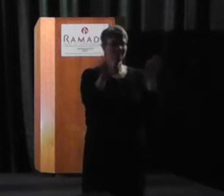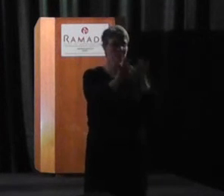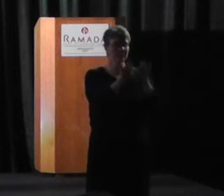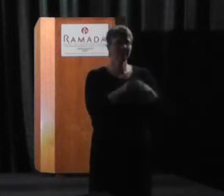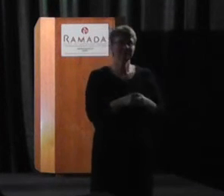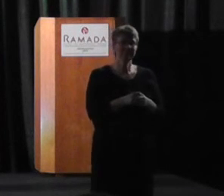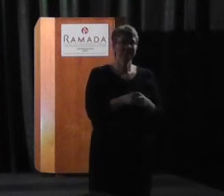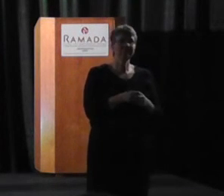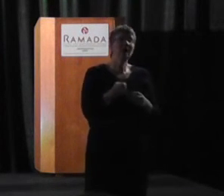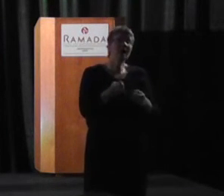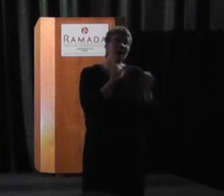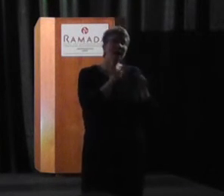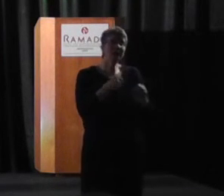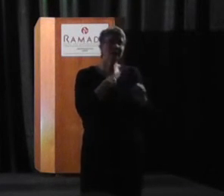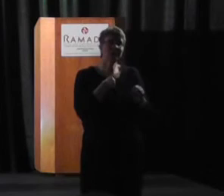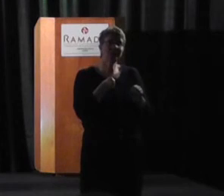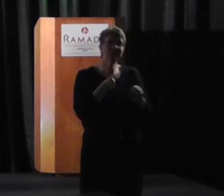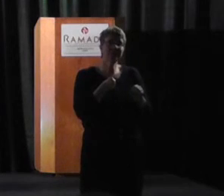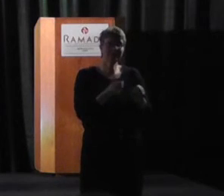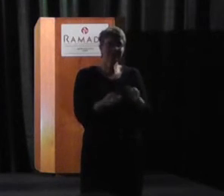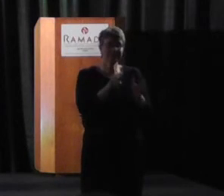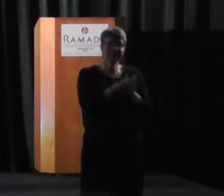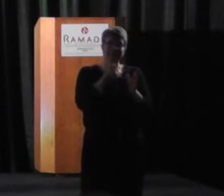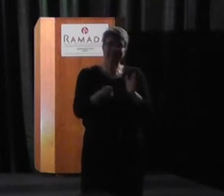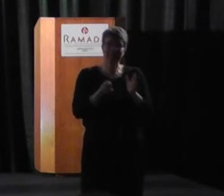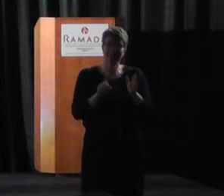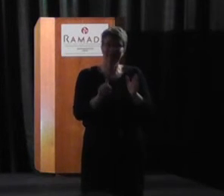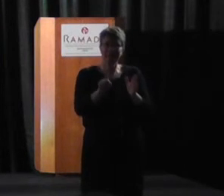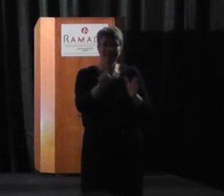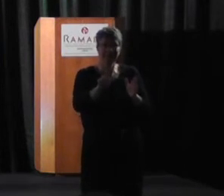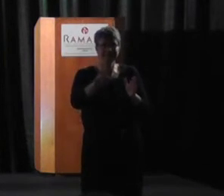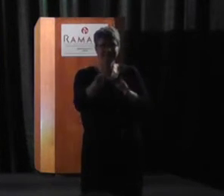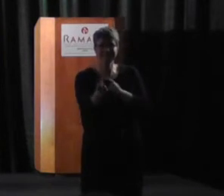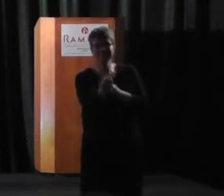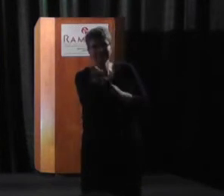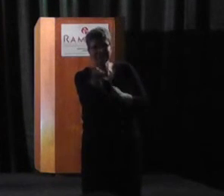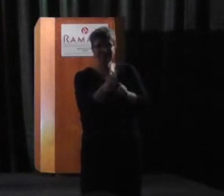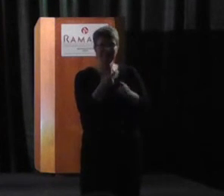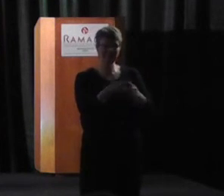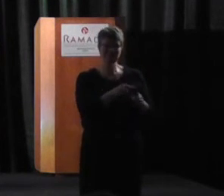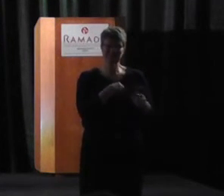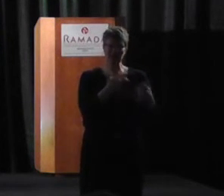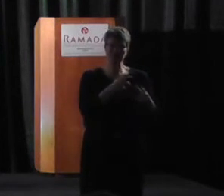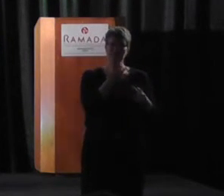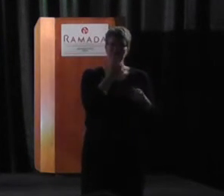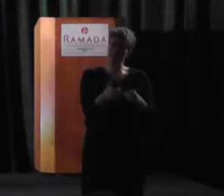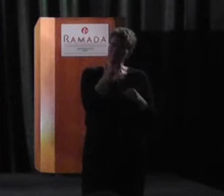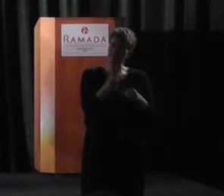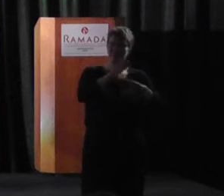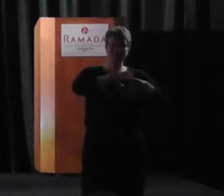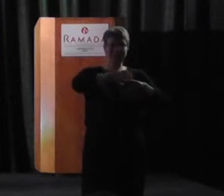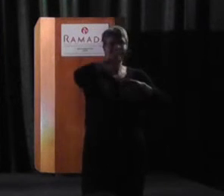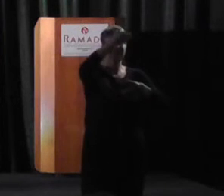at least the small door, but in an Edmonton winter, that ain't gonna happen. Changes in universal access had luxury